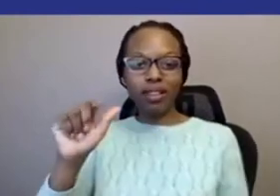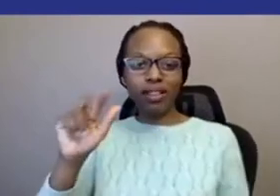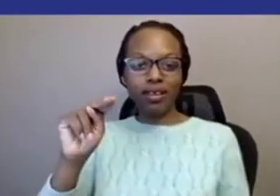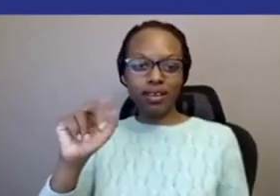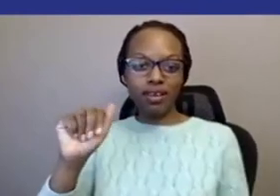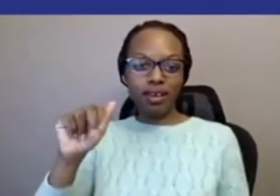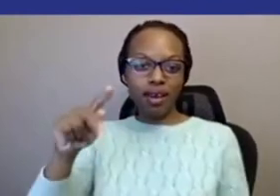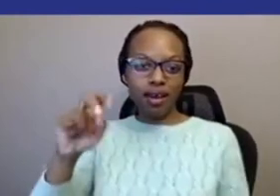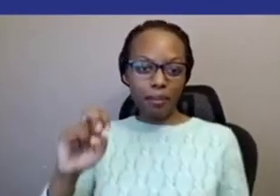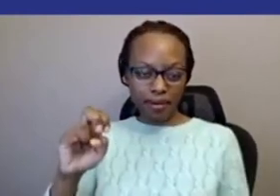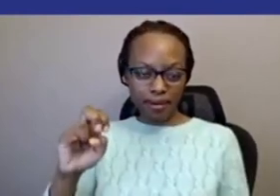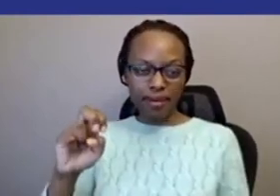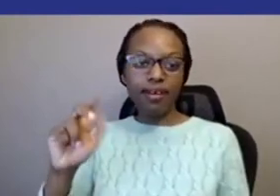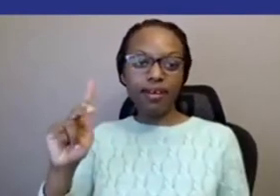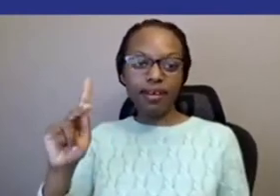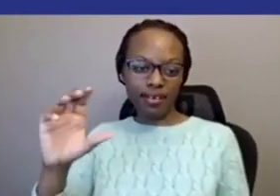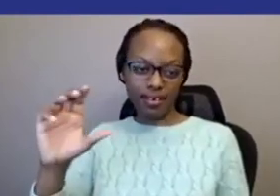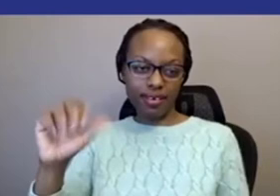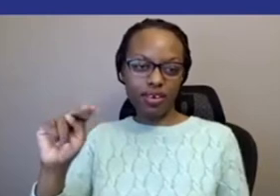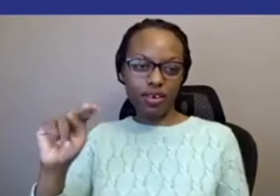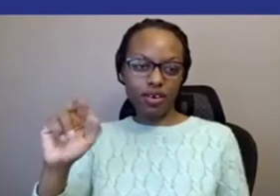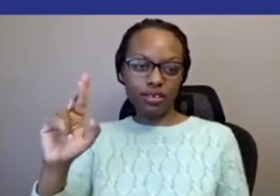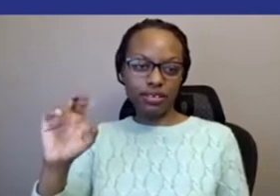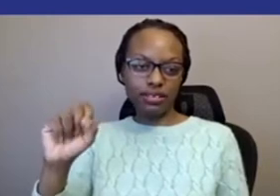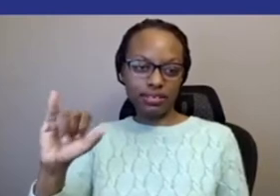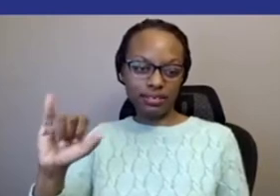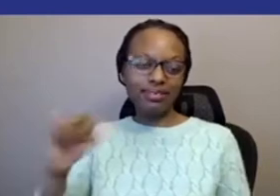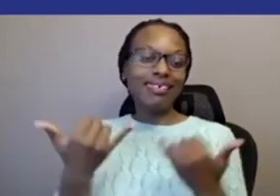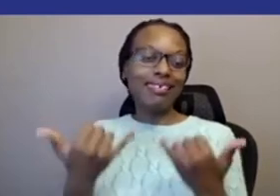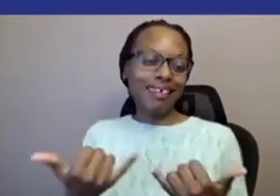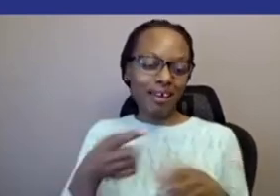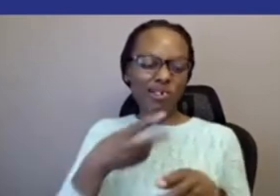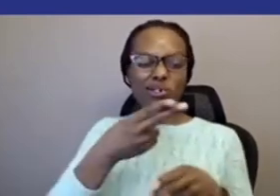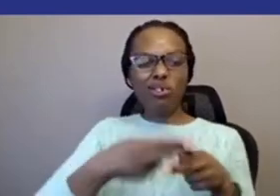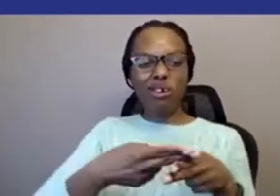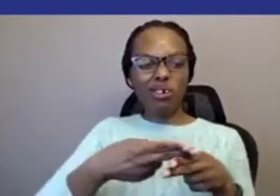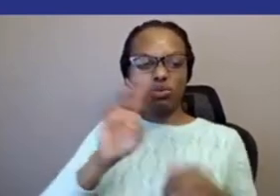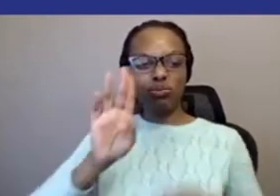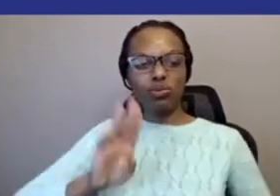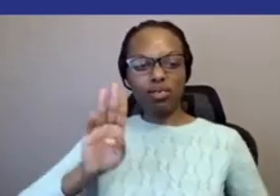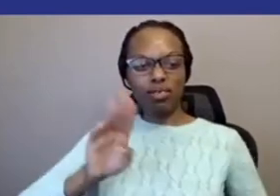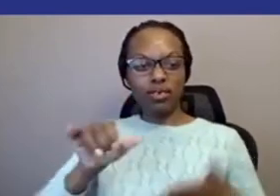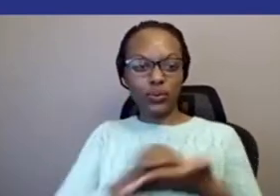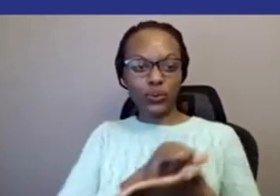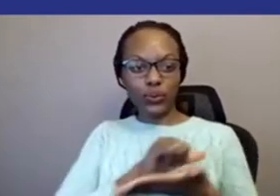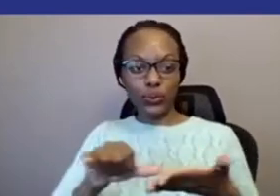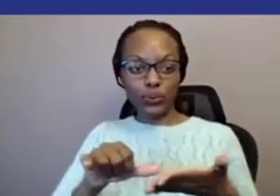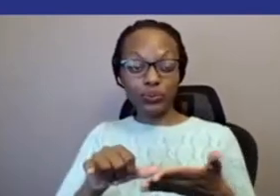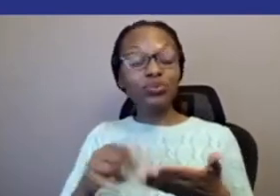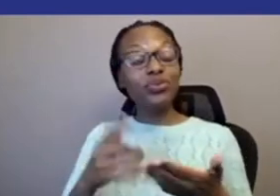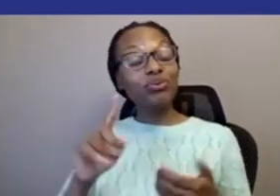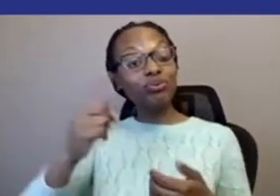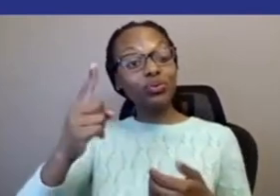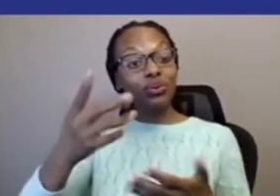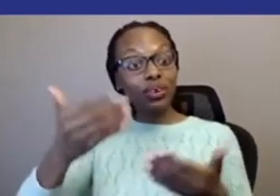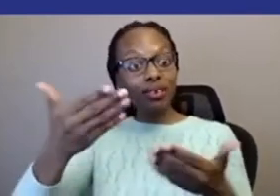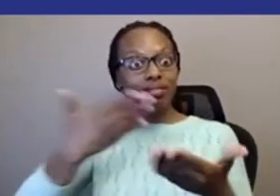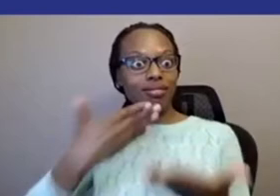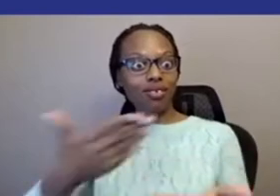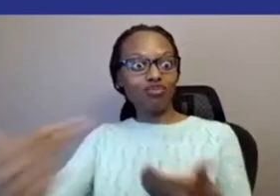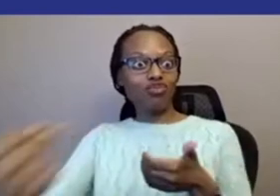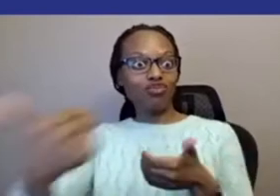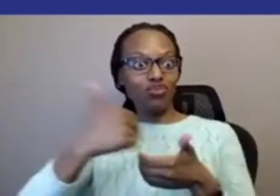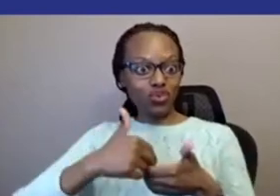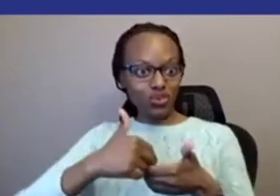Bushwick, Brooklyn, New York. First, thank you for joining us for the completely digital 2021 symposium held on the